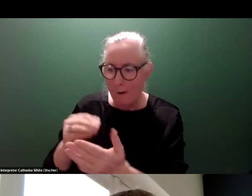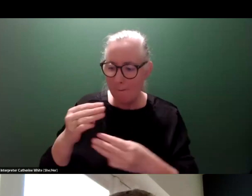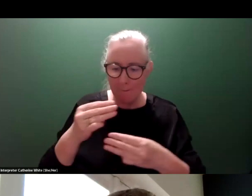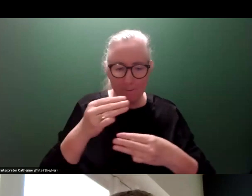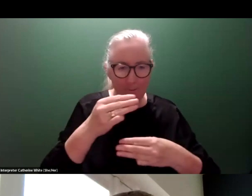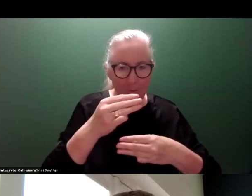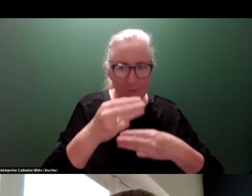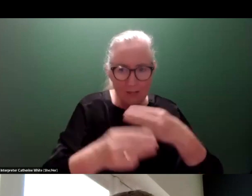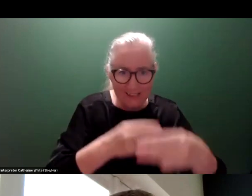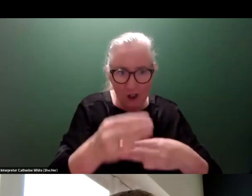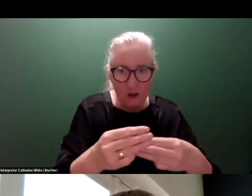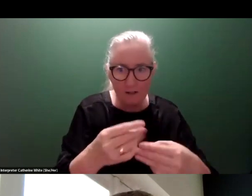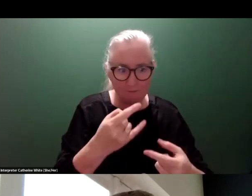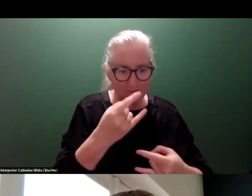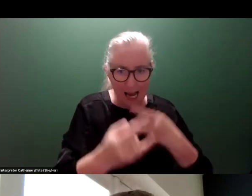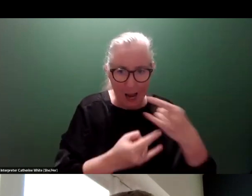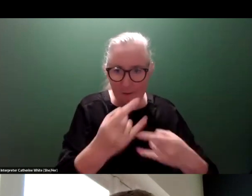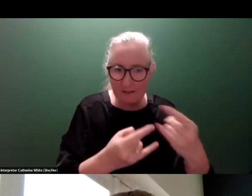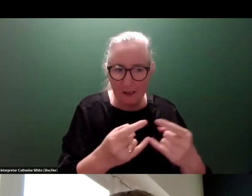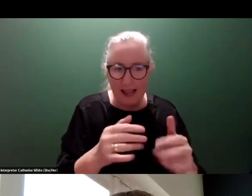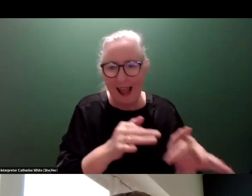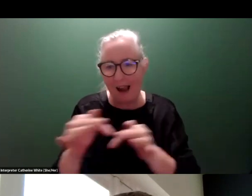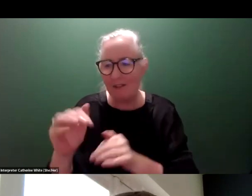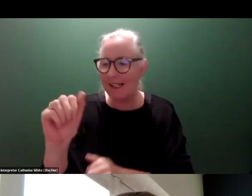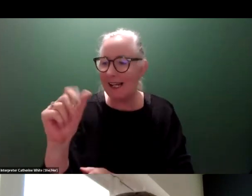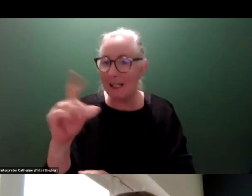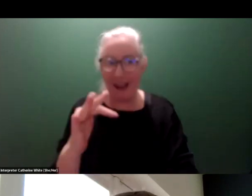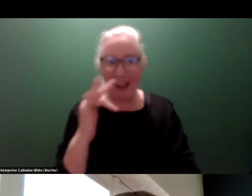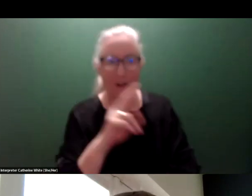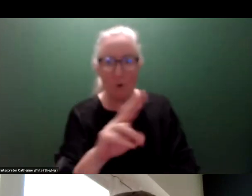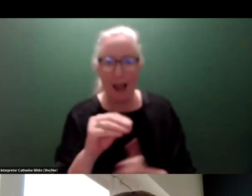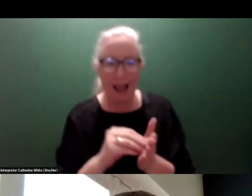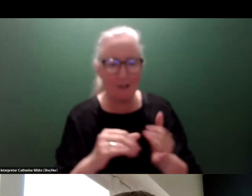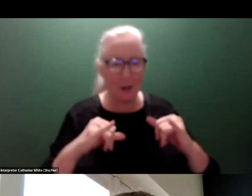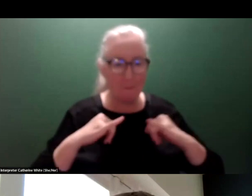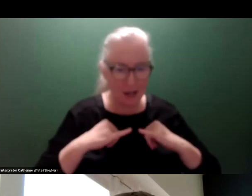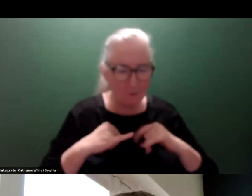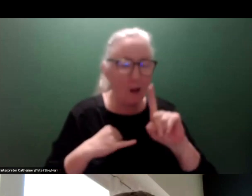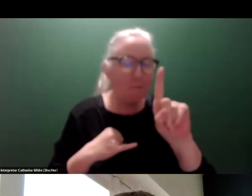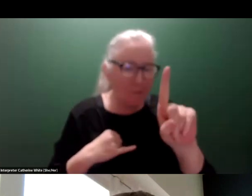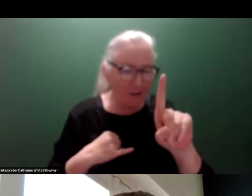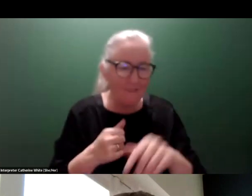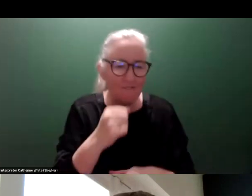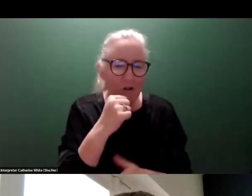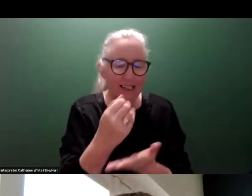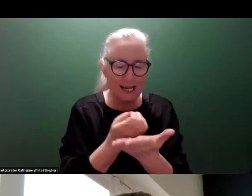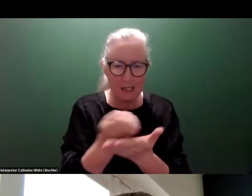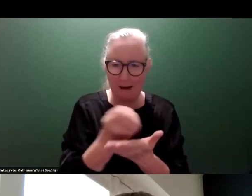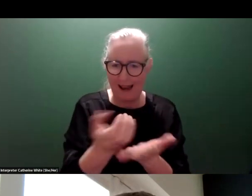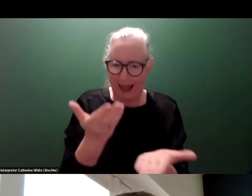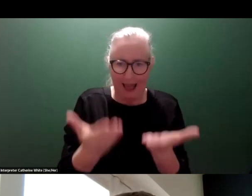may occur post-ADM if people lack capacity. But I want to explain first today how we got to that